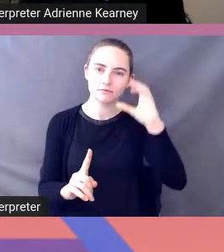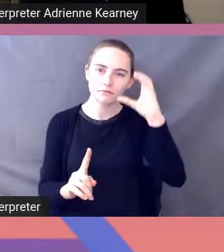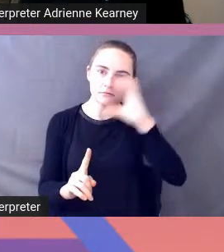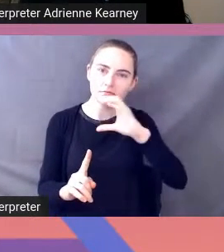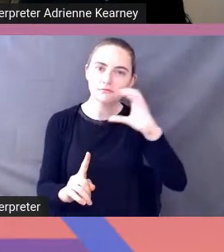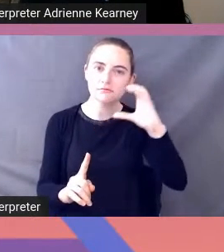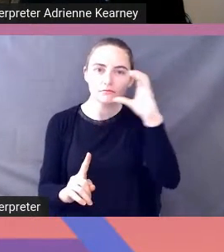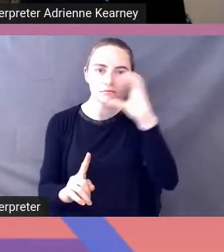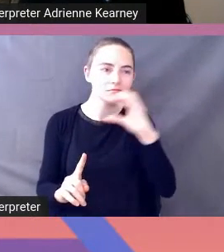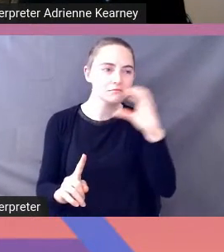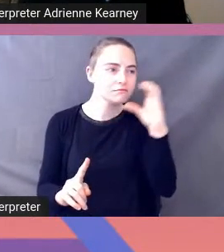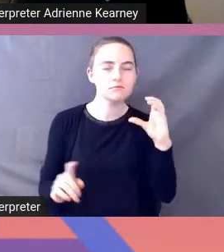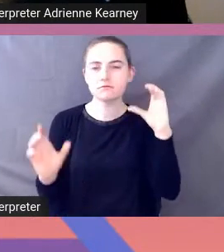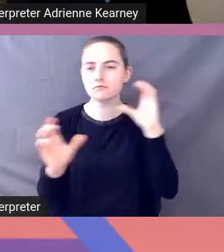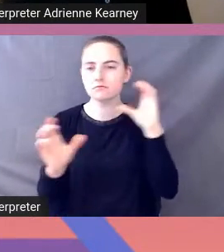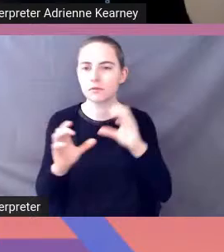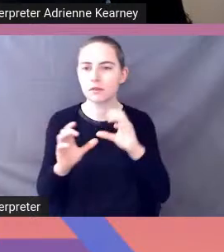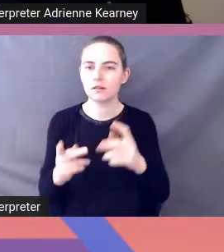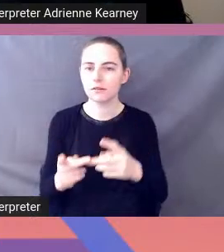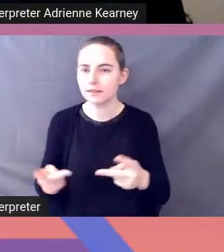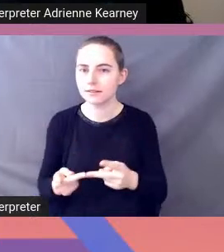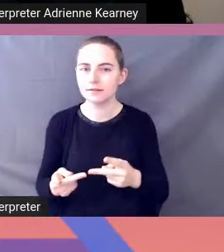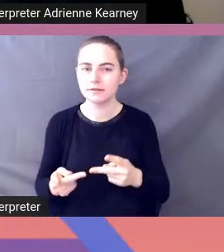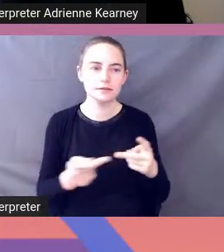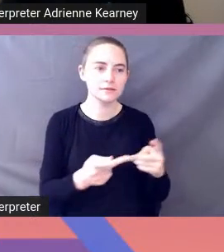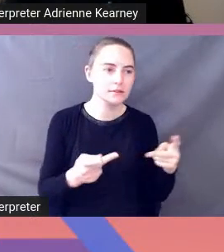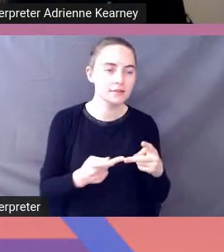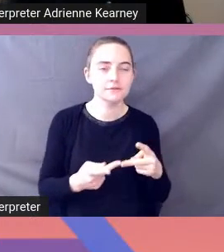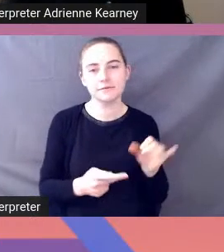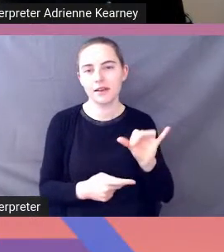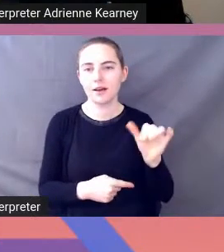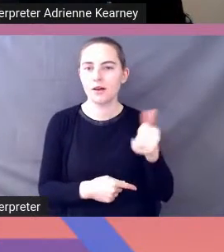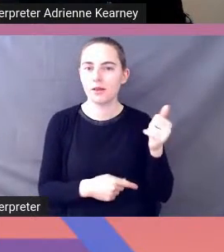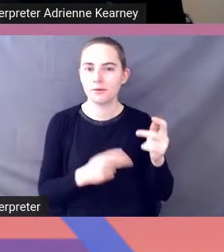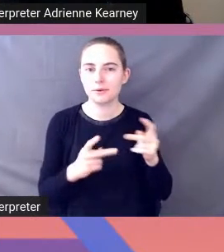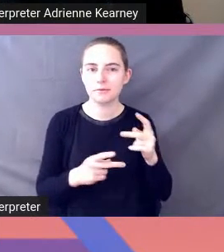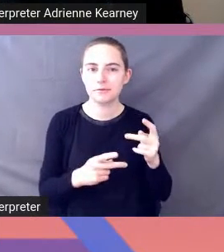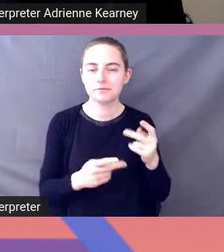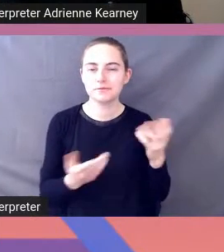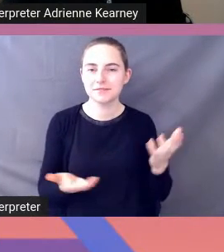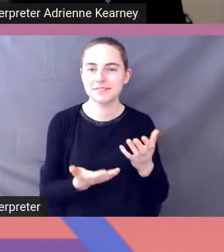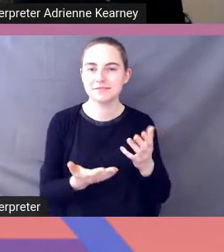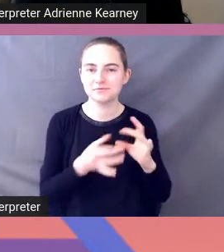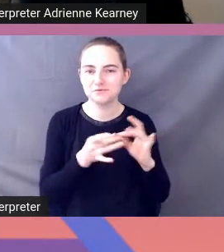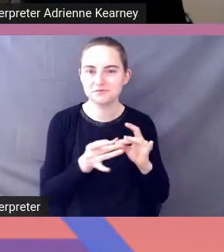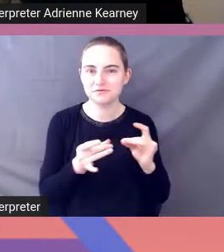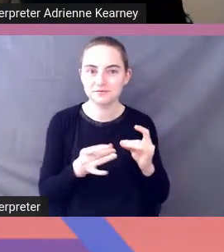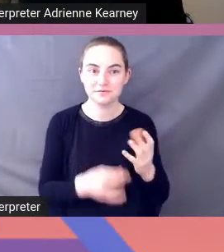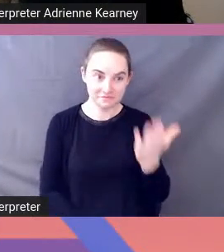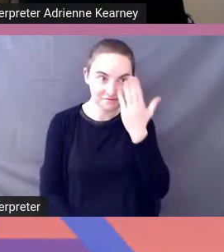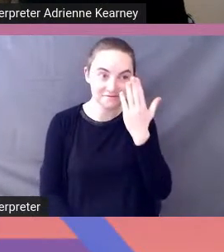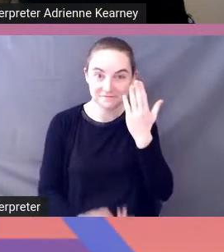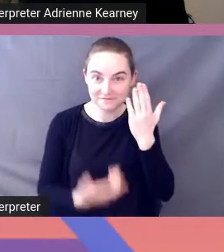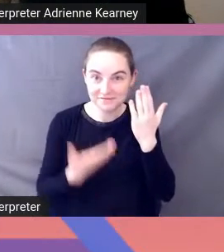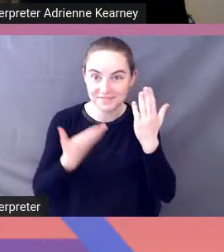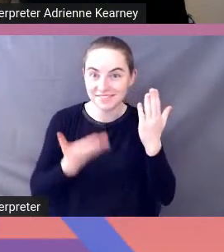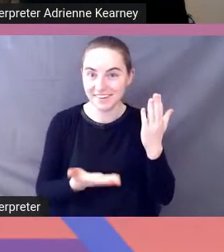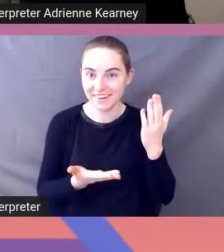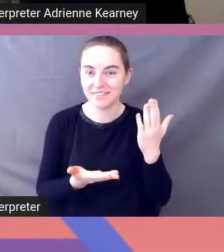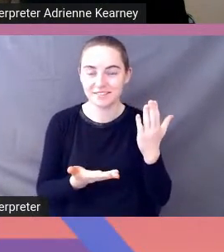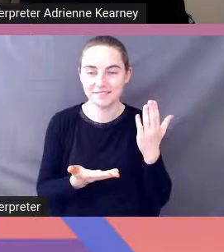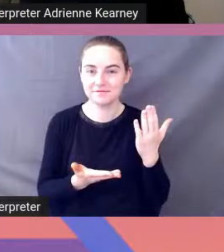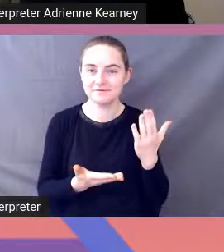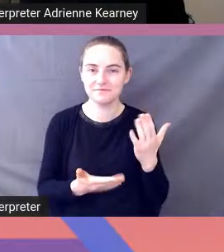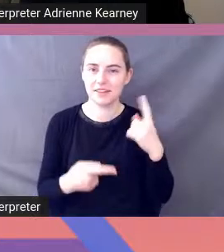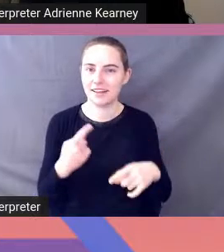And, as the other two beautiful panelists were saying, it's out there. It's right in front of you. You can't really avoid it,